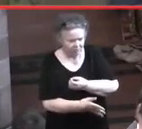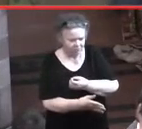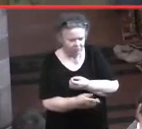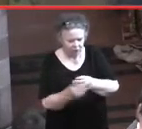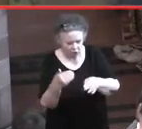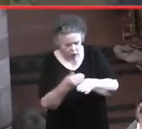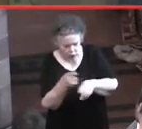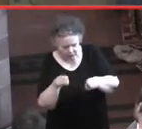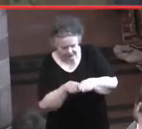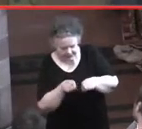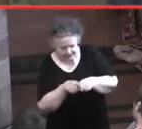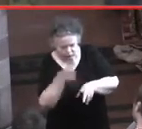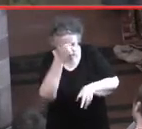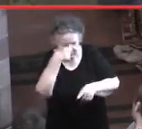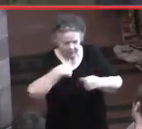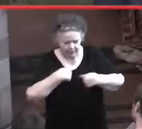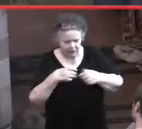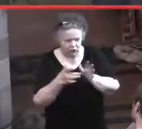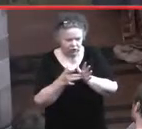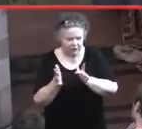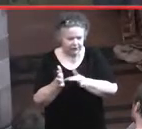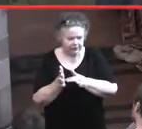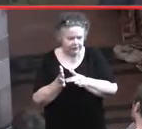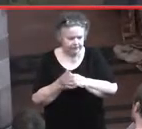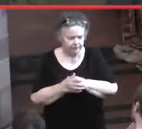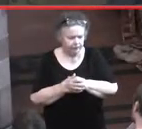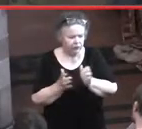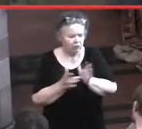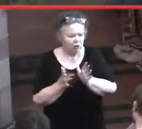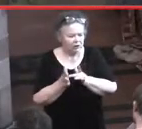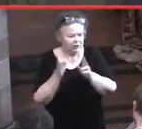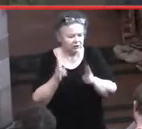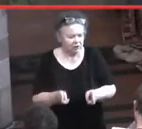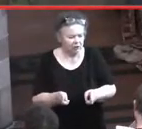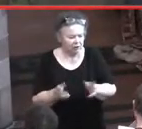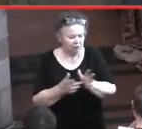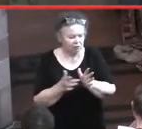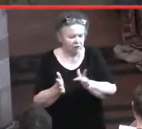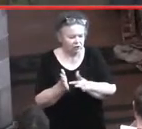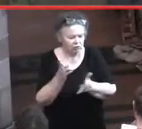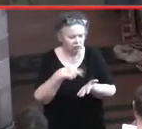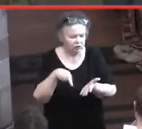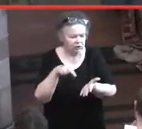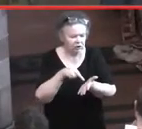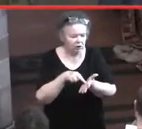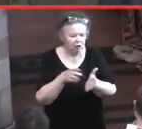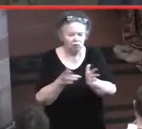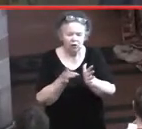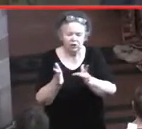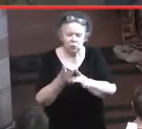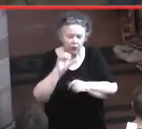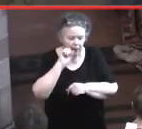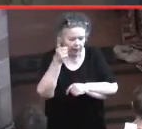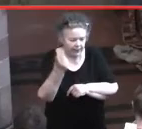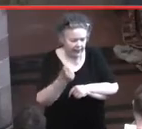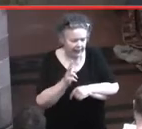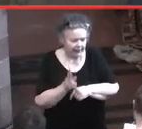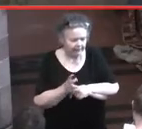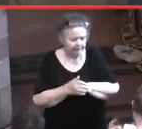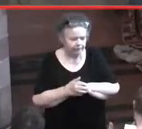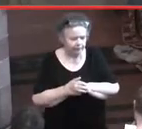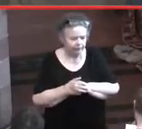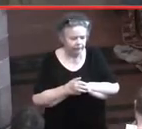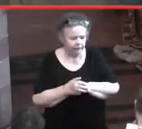in remembrance of me." Christ has died. Christ has risen. Christ will come